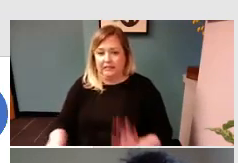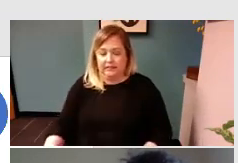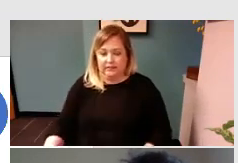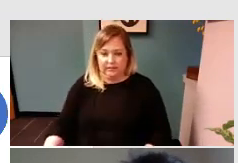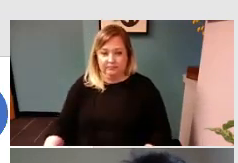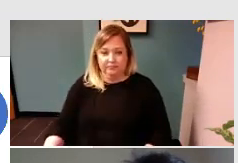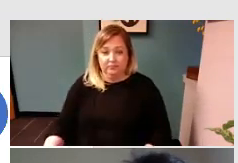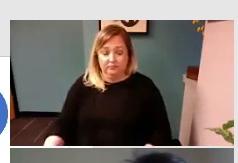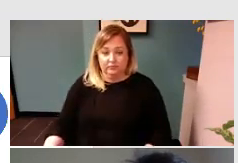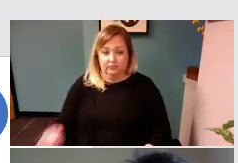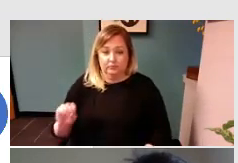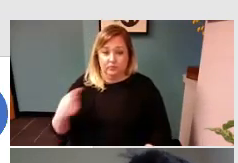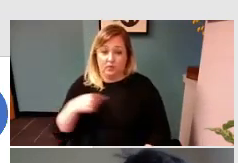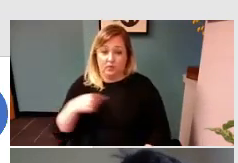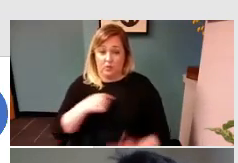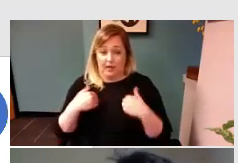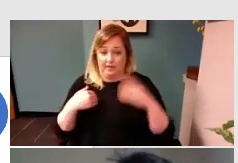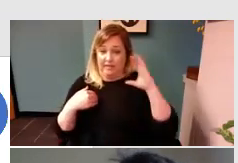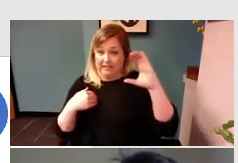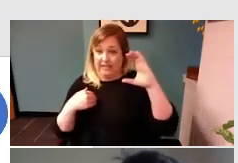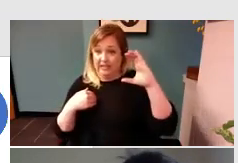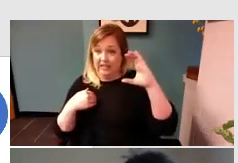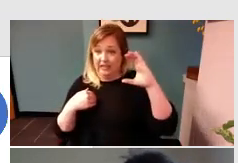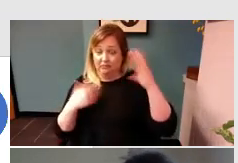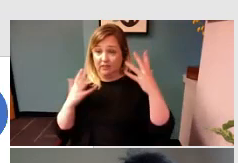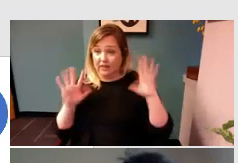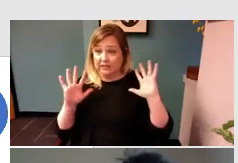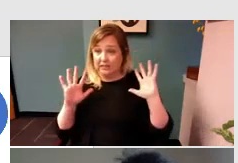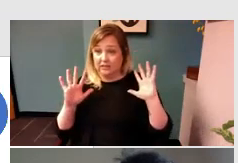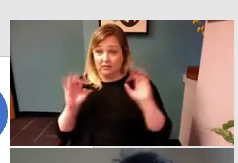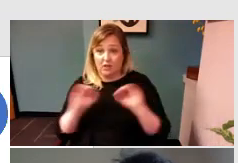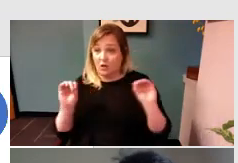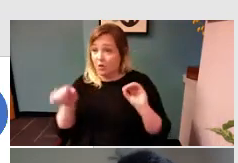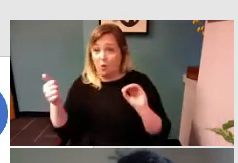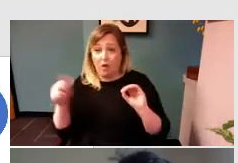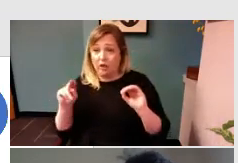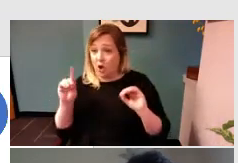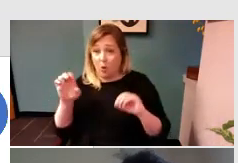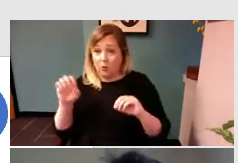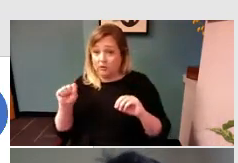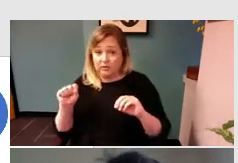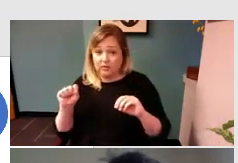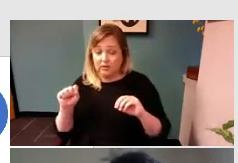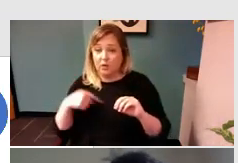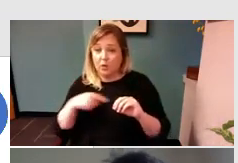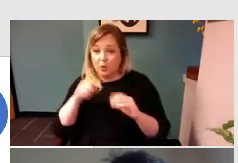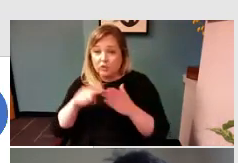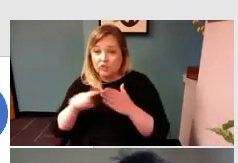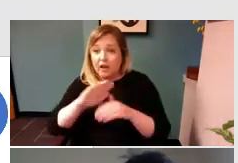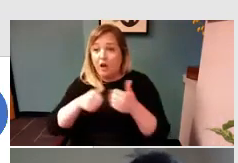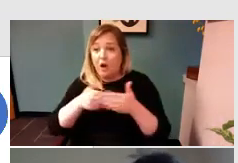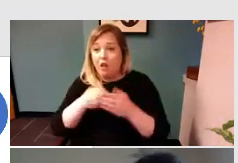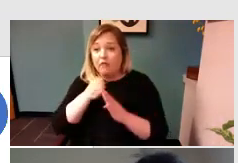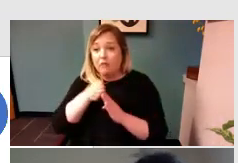We have C and we are done, right? There are no other nodes. Okay. So we check all the adjacency nodes for particularly